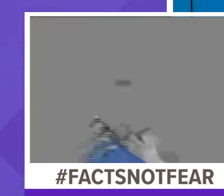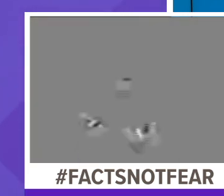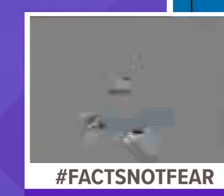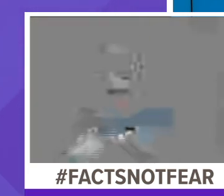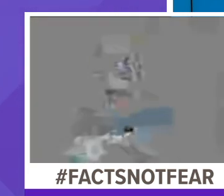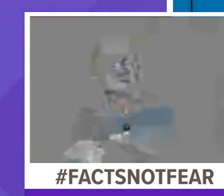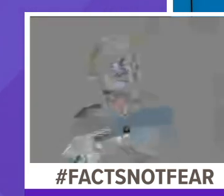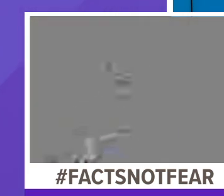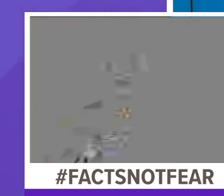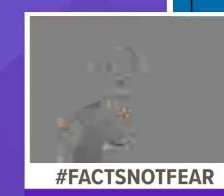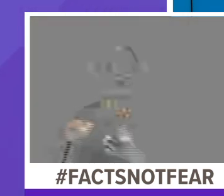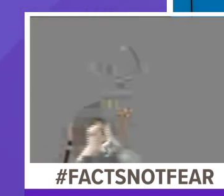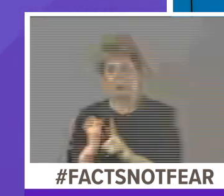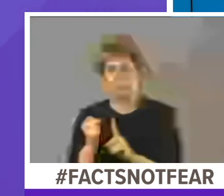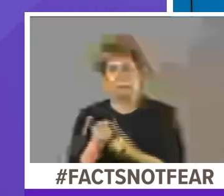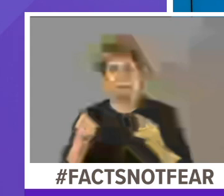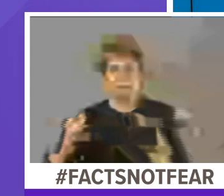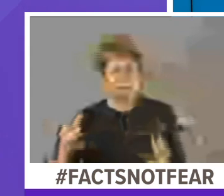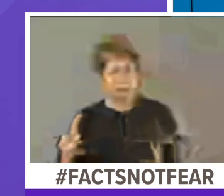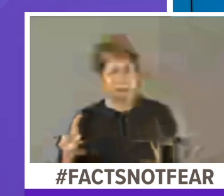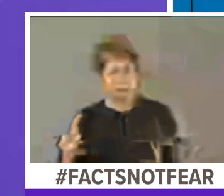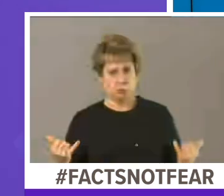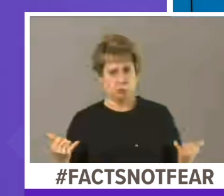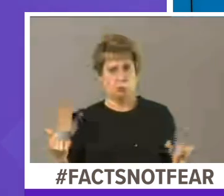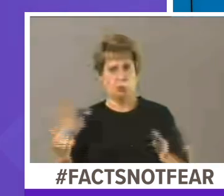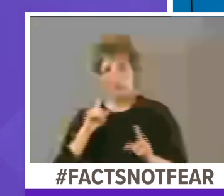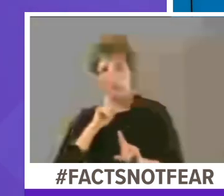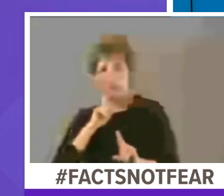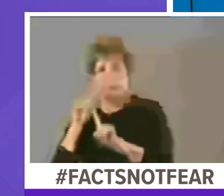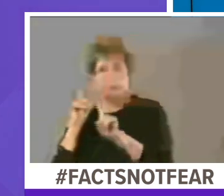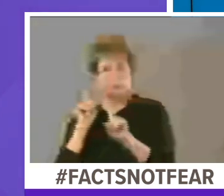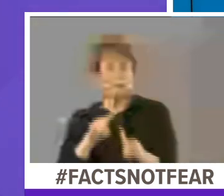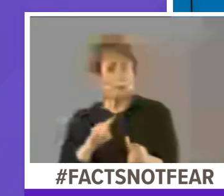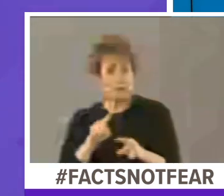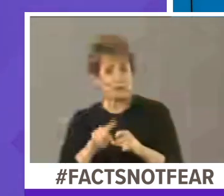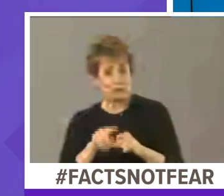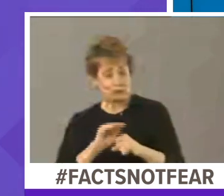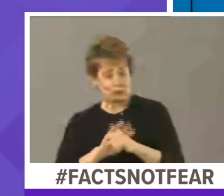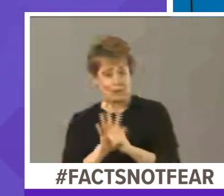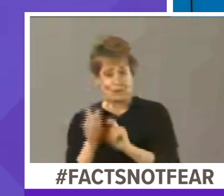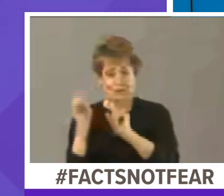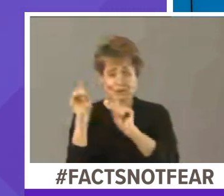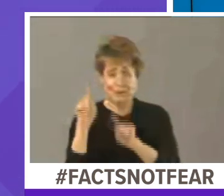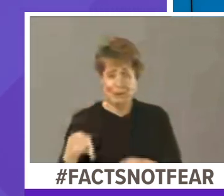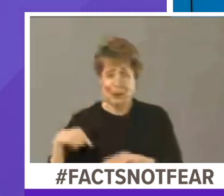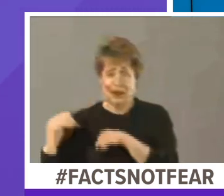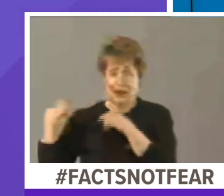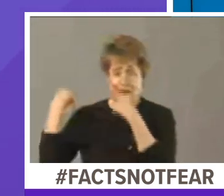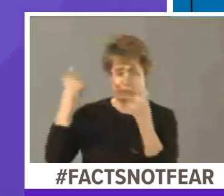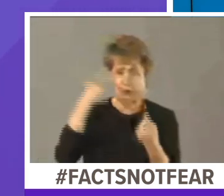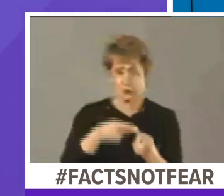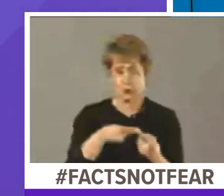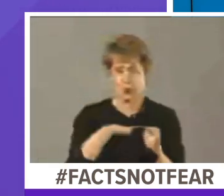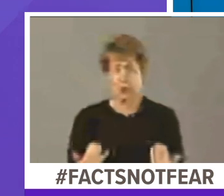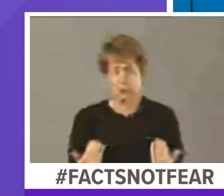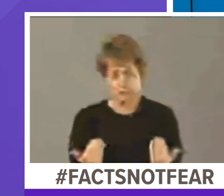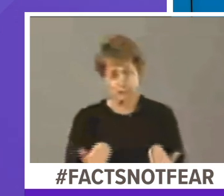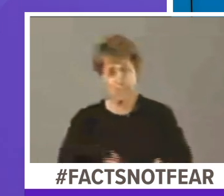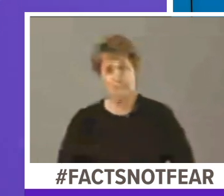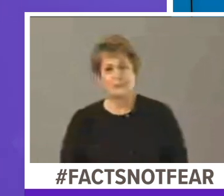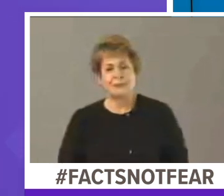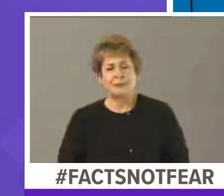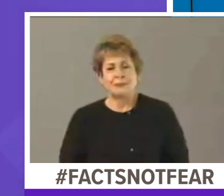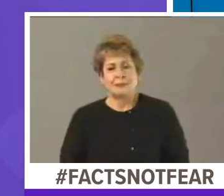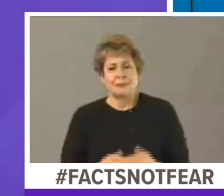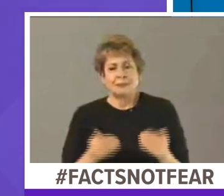response to this COVID epidemic up until now has led the state Is the county to the point now that they're bringing in extra